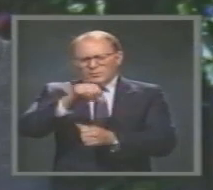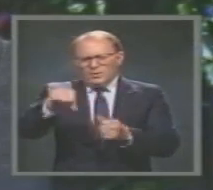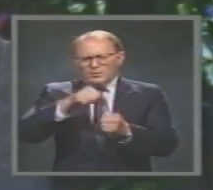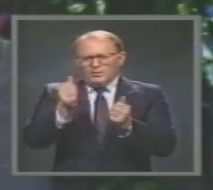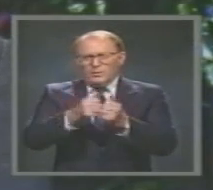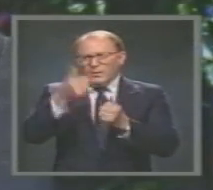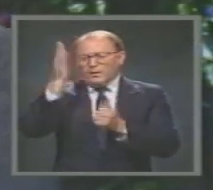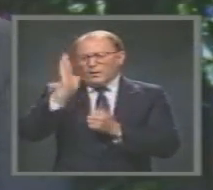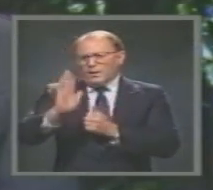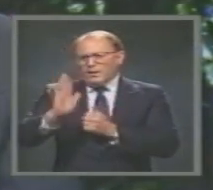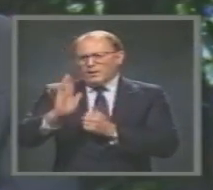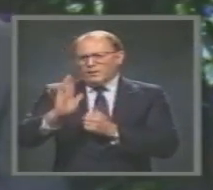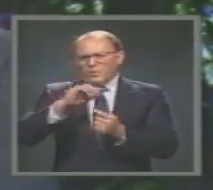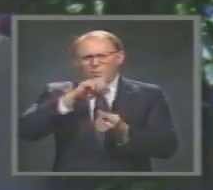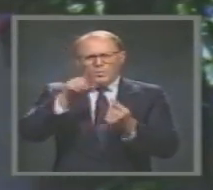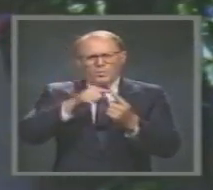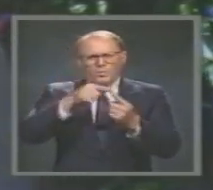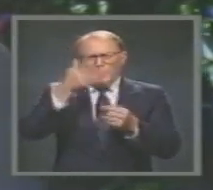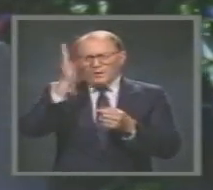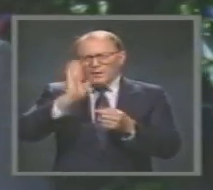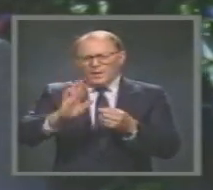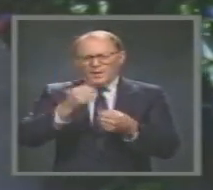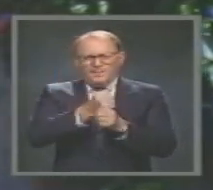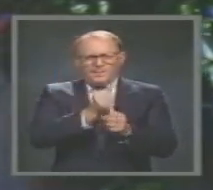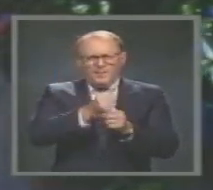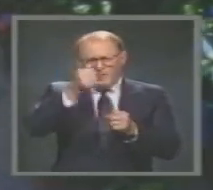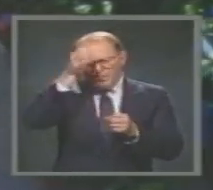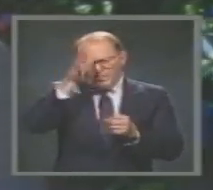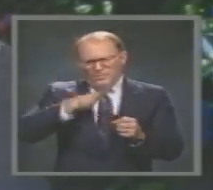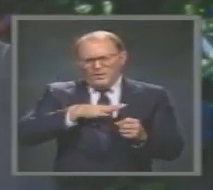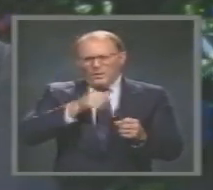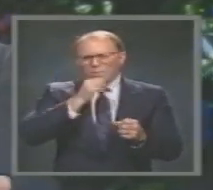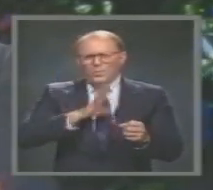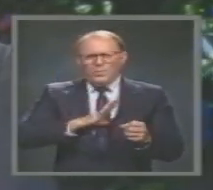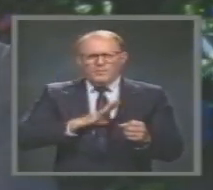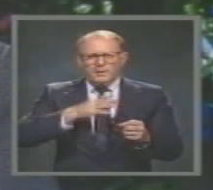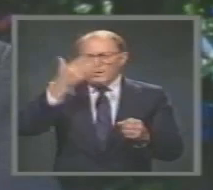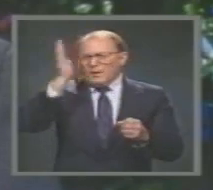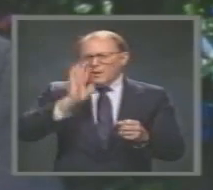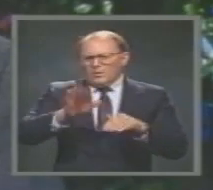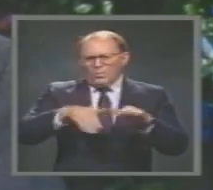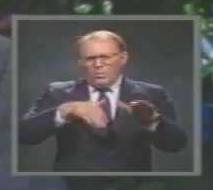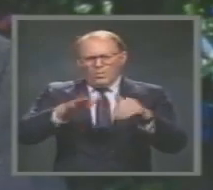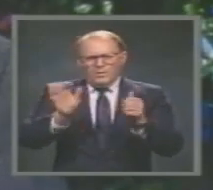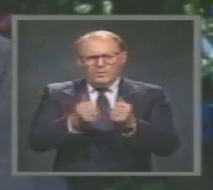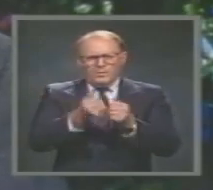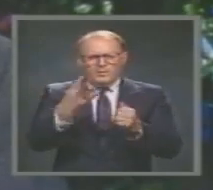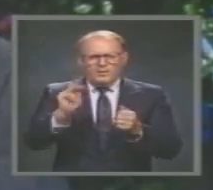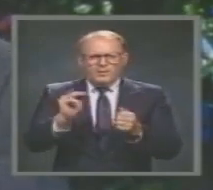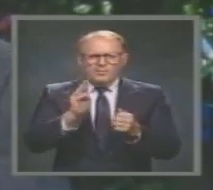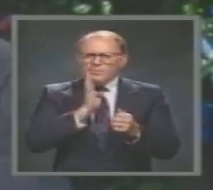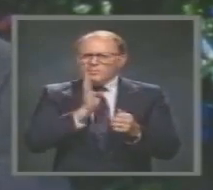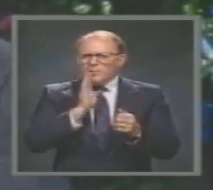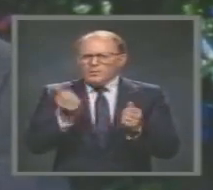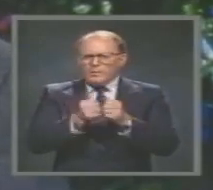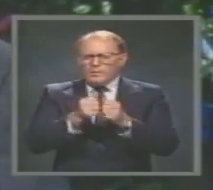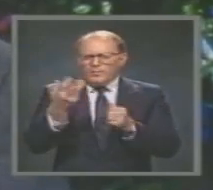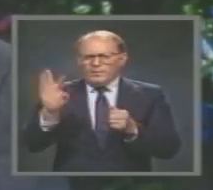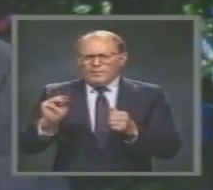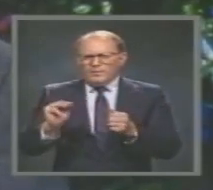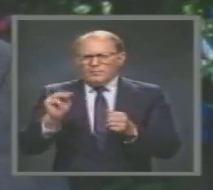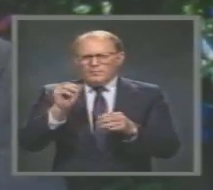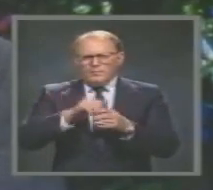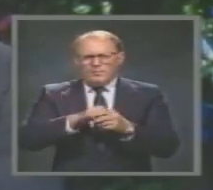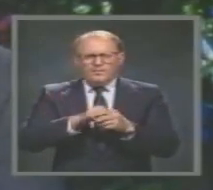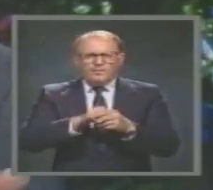God. When God had made the man and the woman, He walked with them and talked with them in the garden, Genesis chapter 3, verse